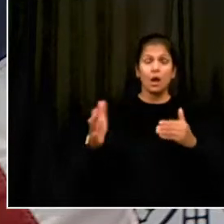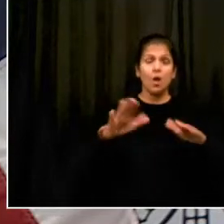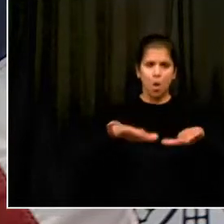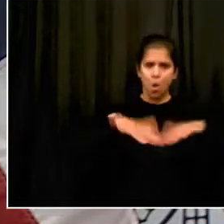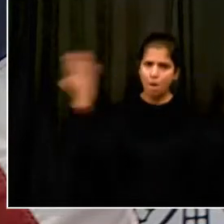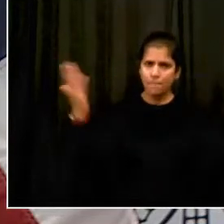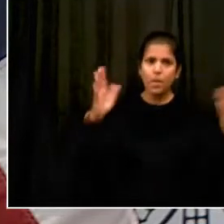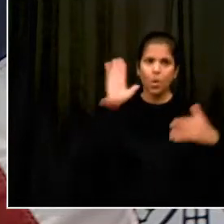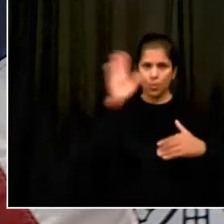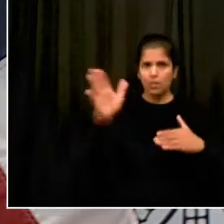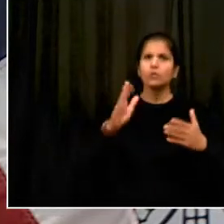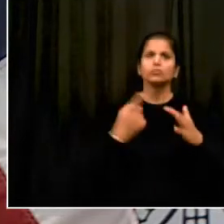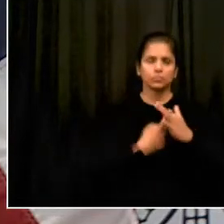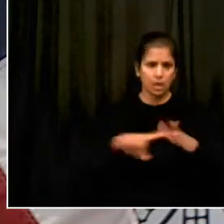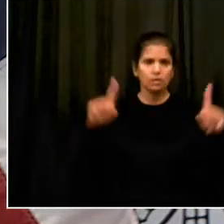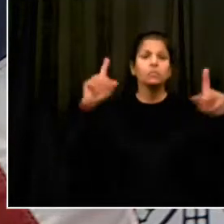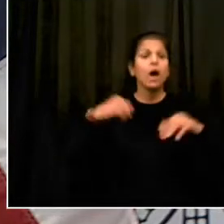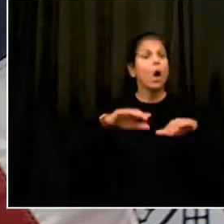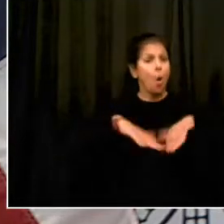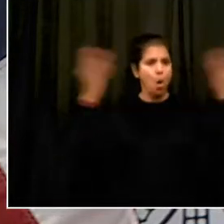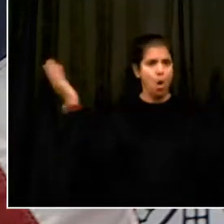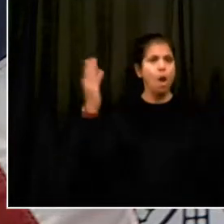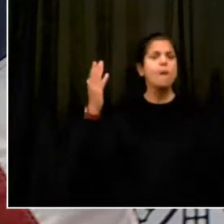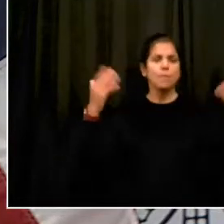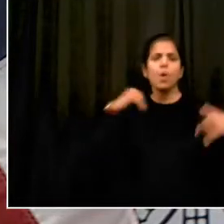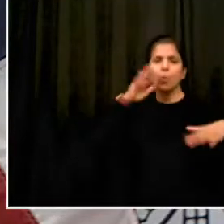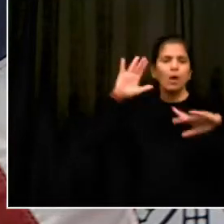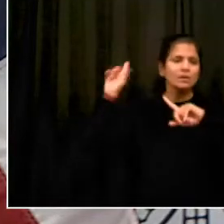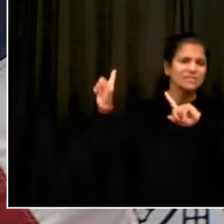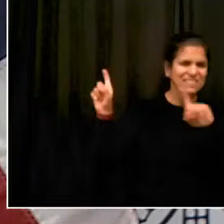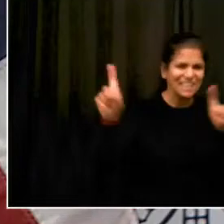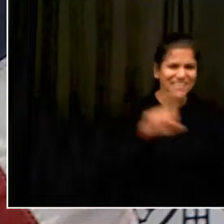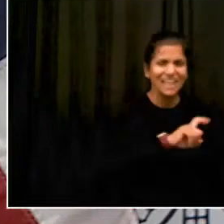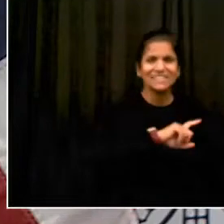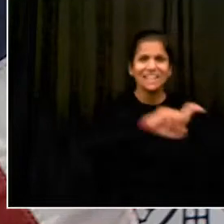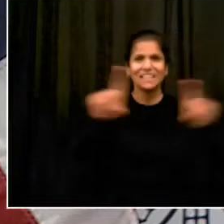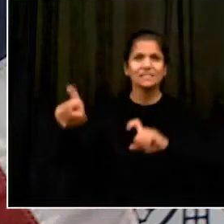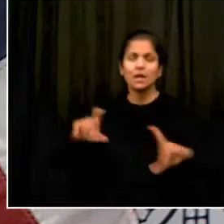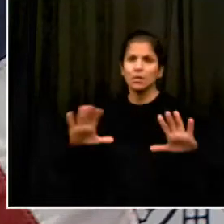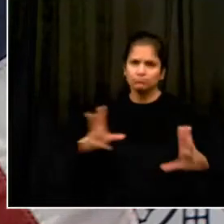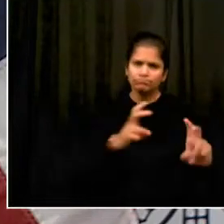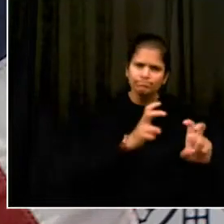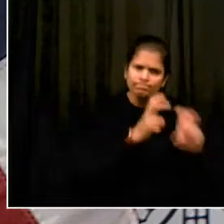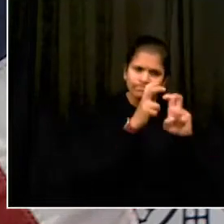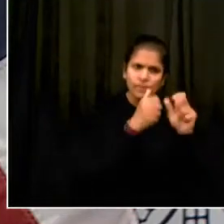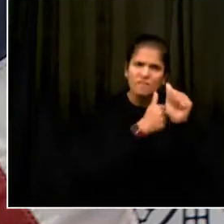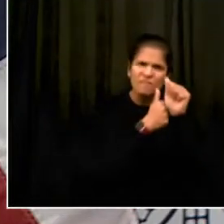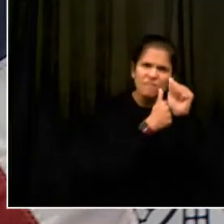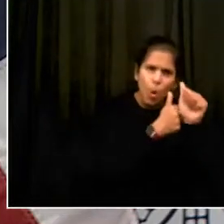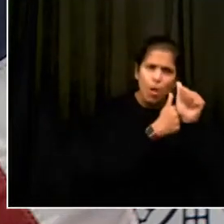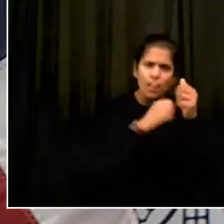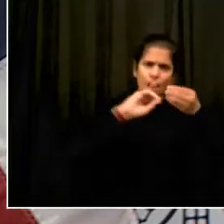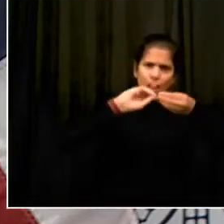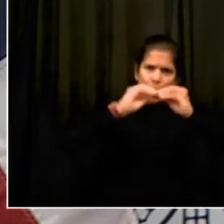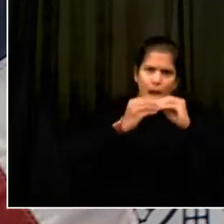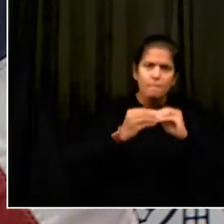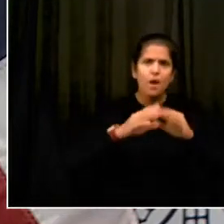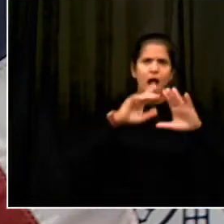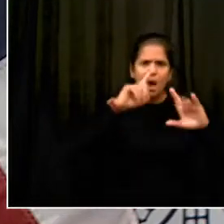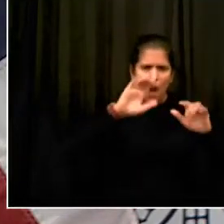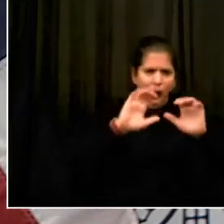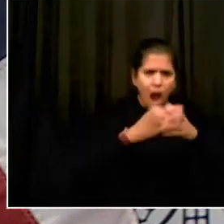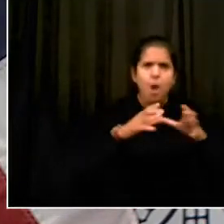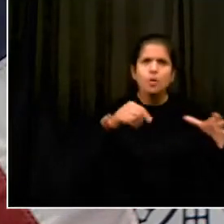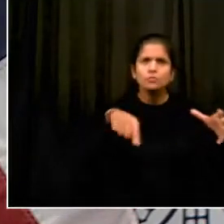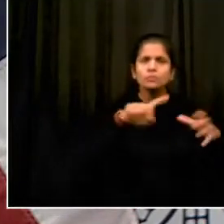social distancing rules, mask wearing, everything that's worked before, but with these new measures. So that is the basic approach, and